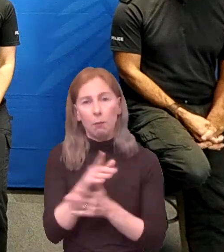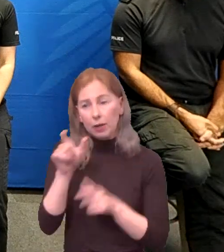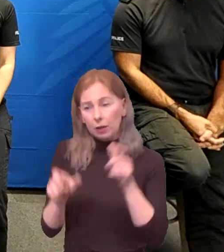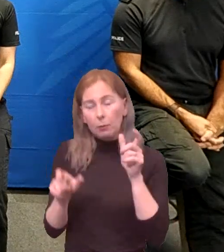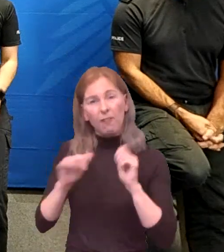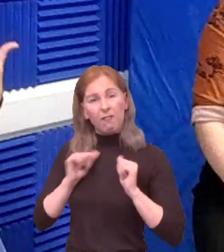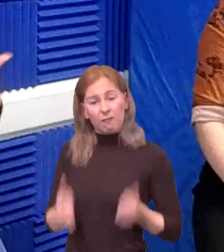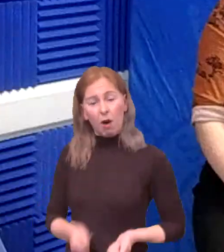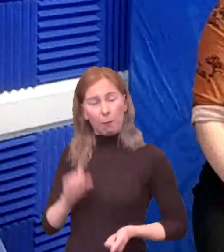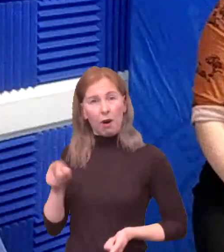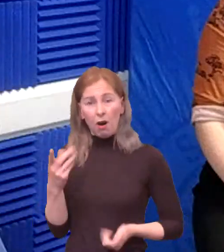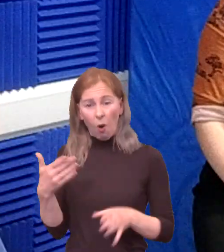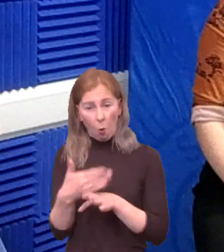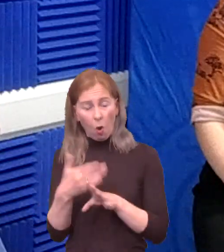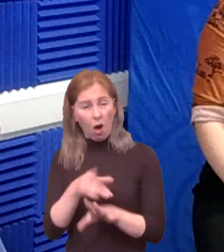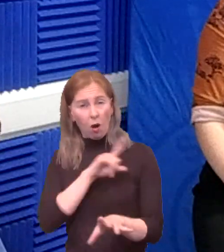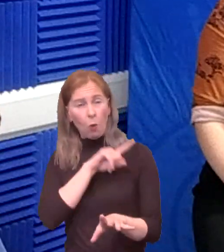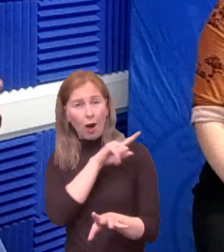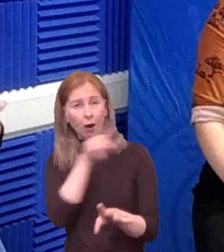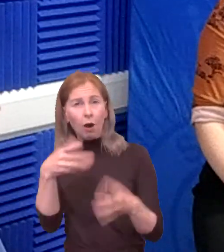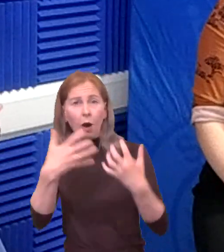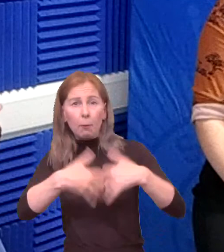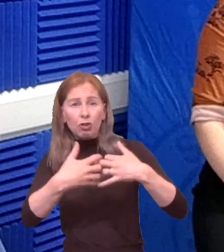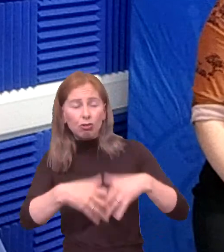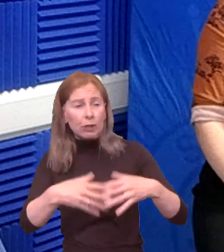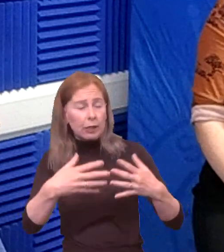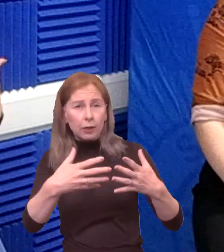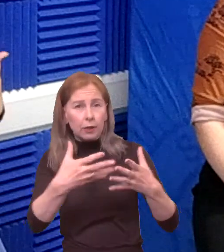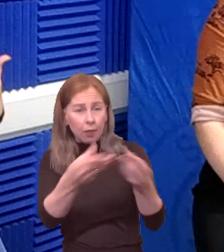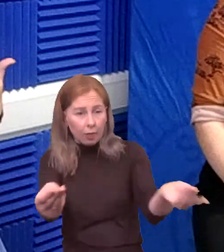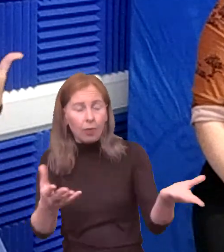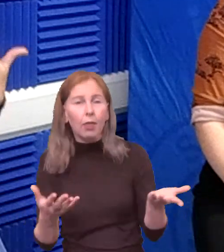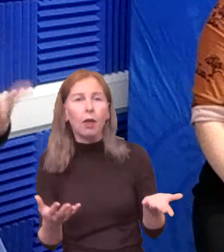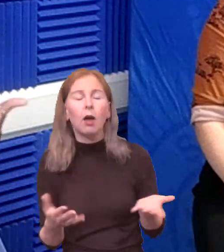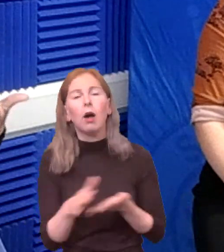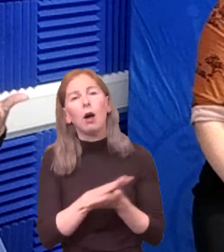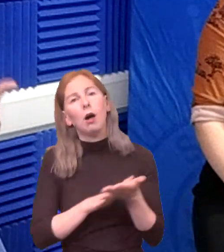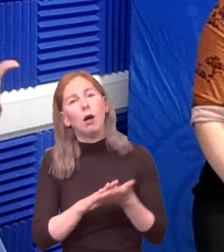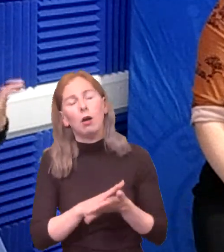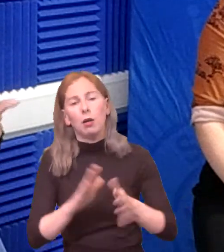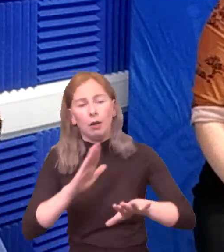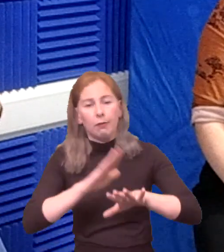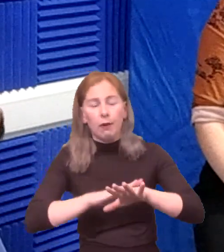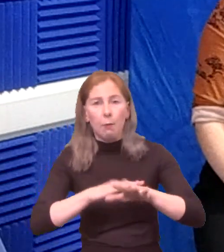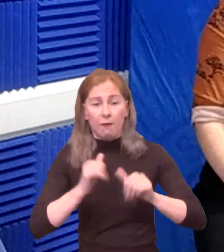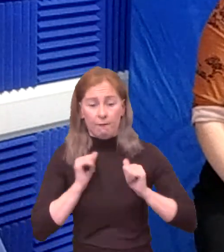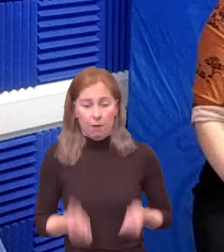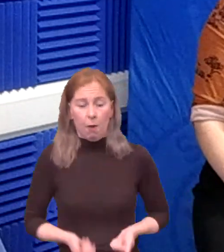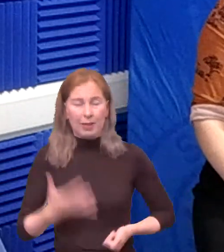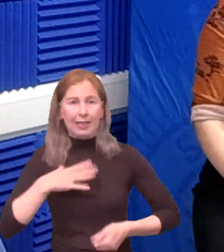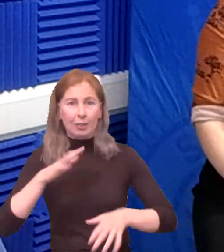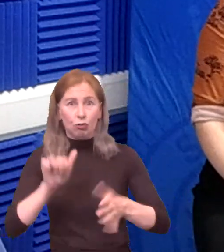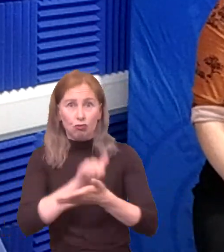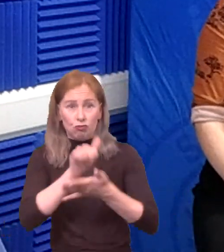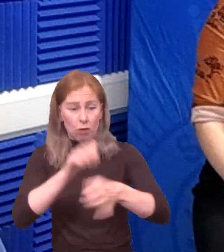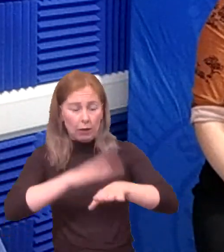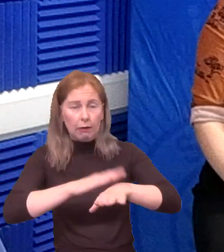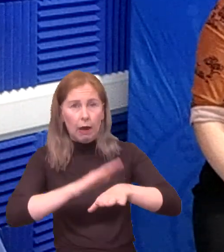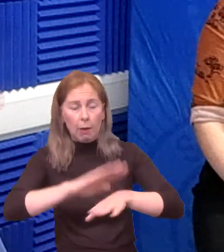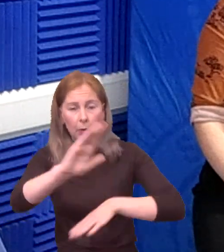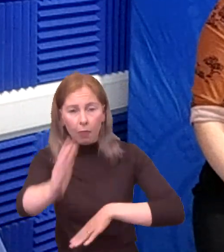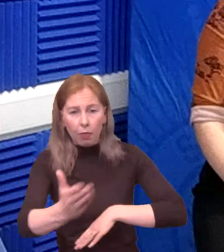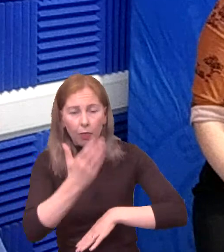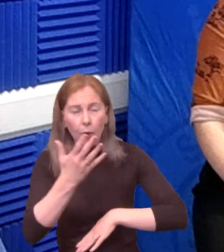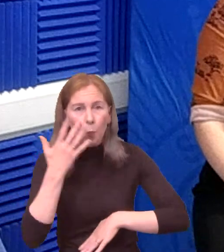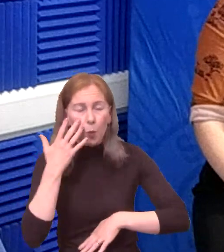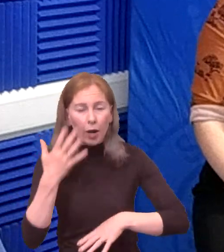get harvested, tractors can't drill crop into the ground. Again, unfortunately, those bits of kit are very hard to trace. They're